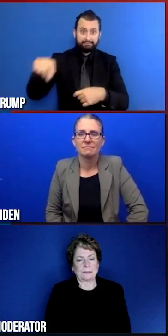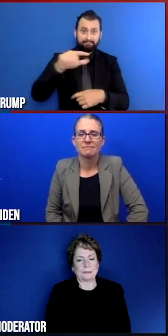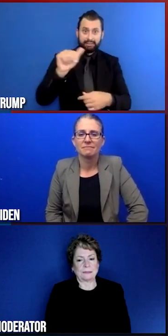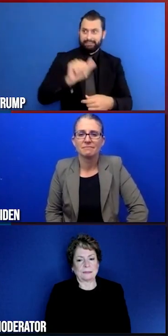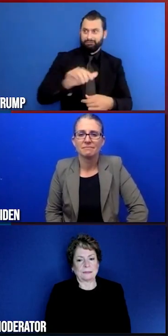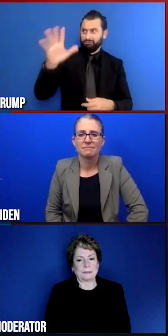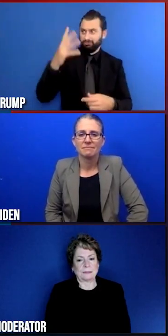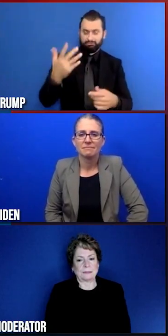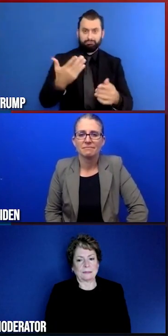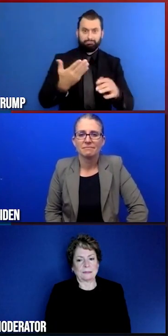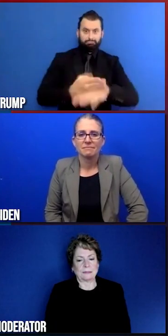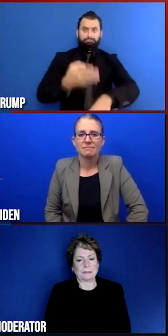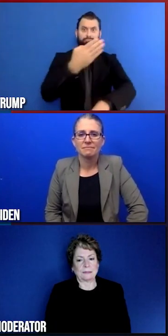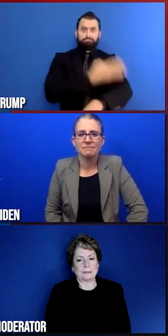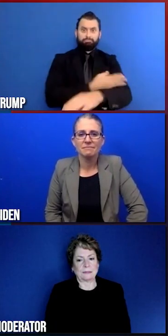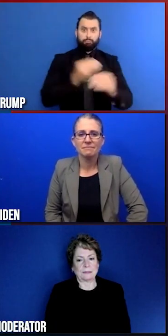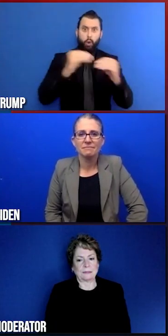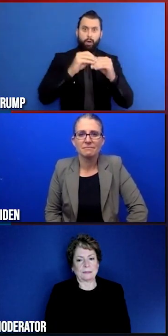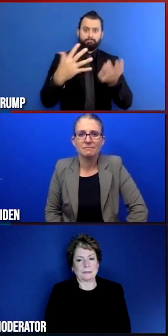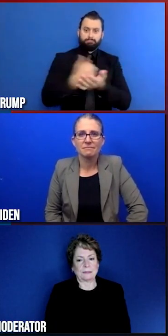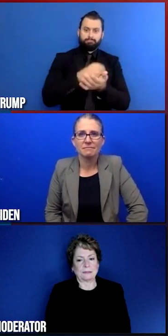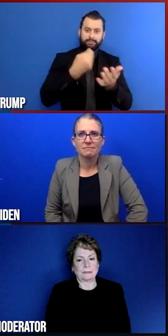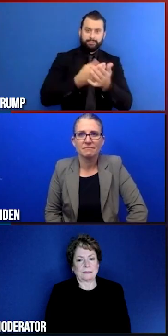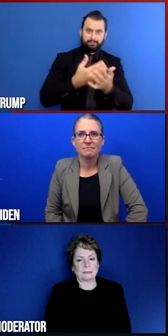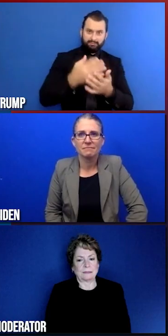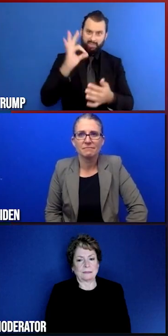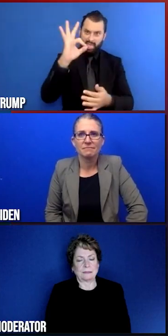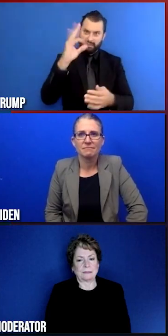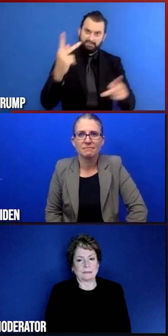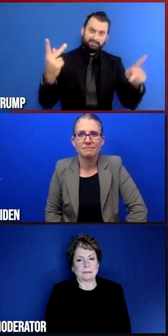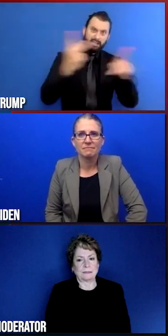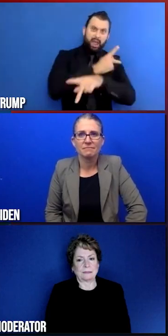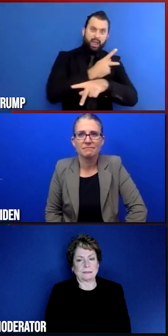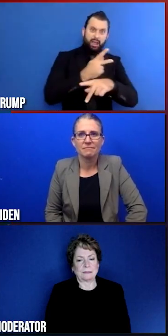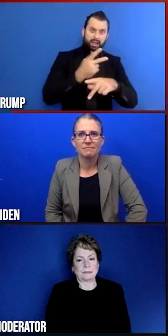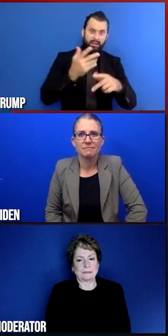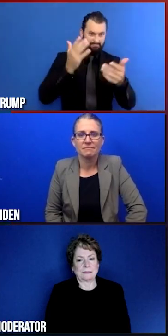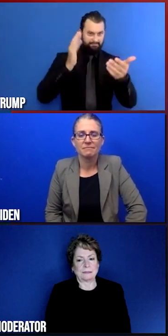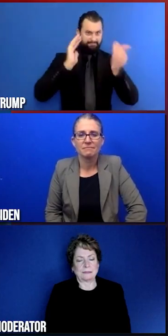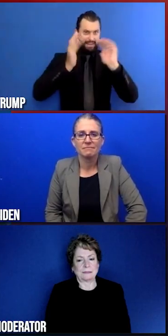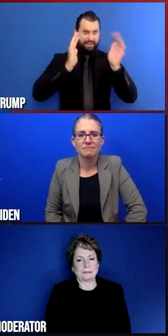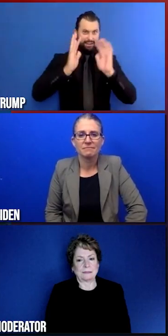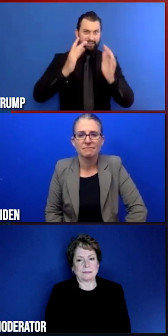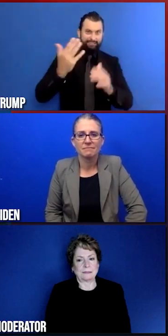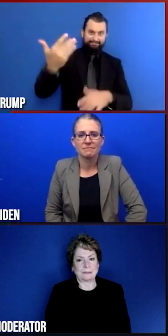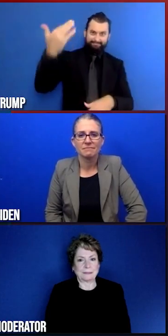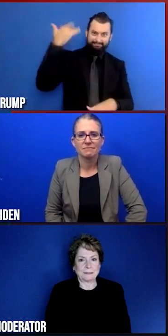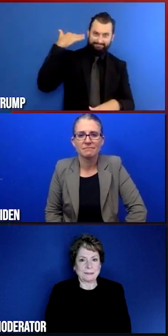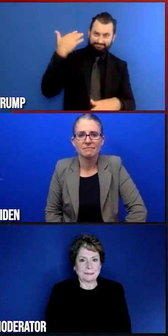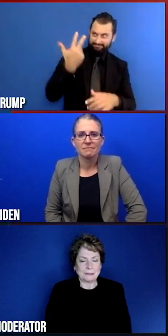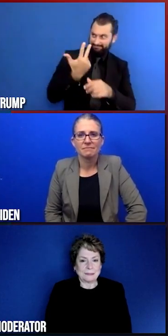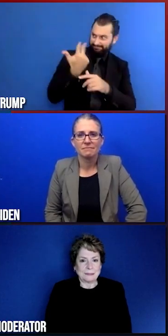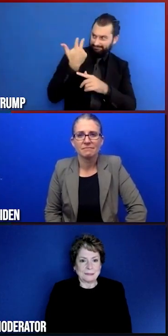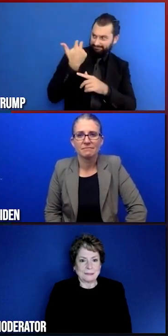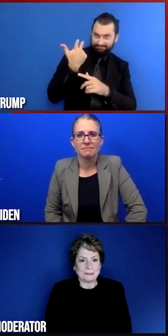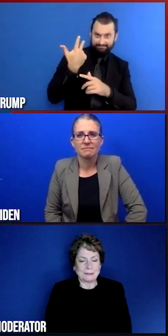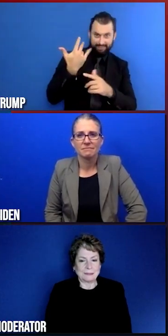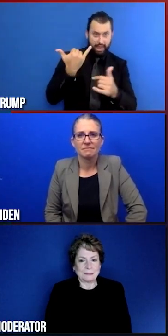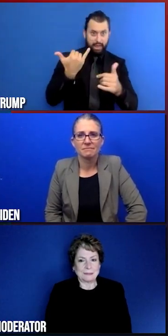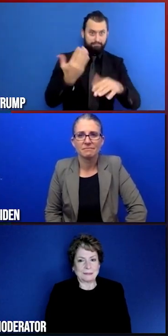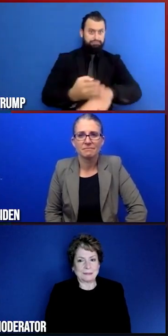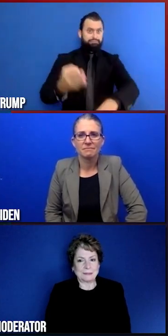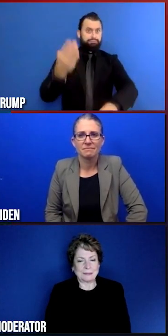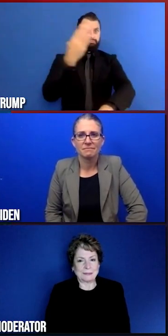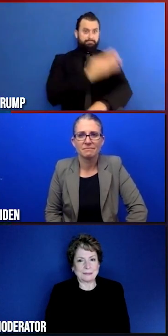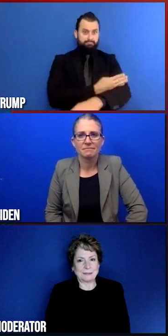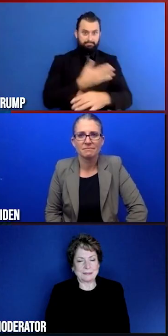3 years, than it was under 8 years of the 2 of them, to put it nicely. 9